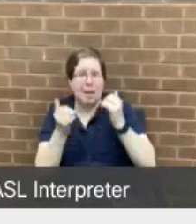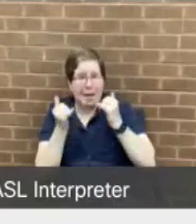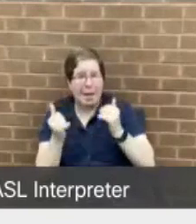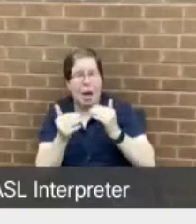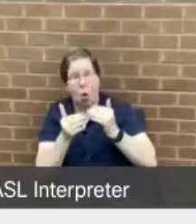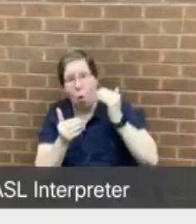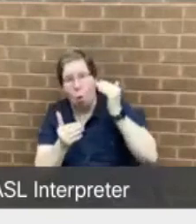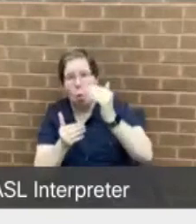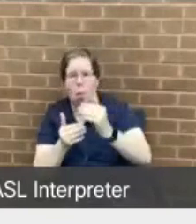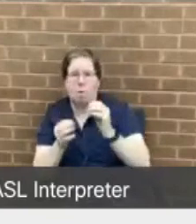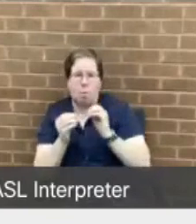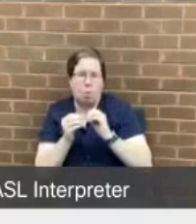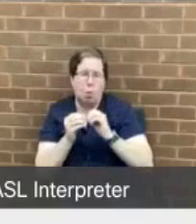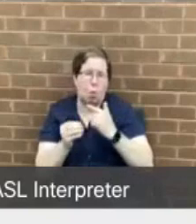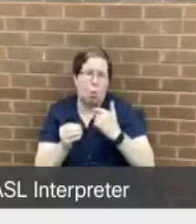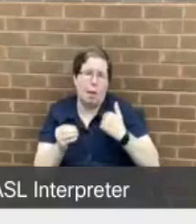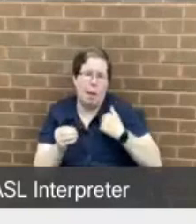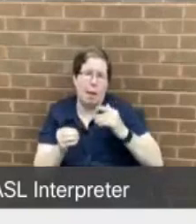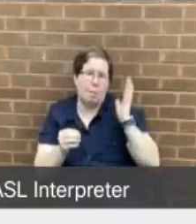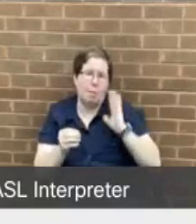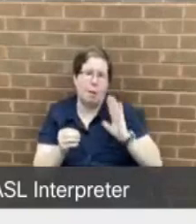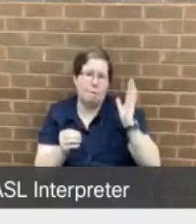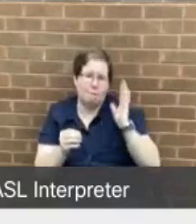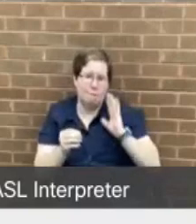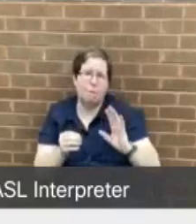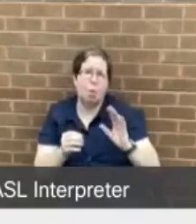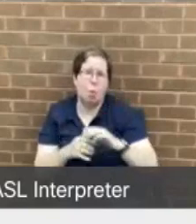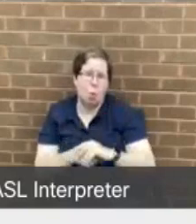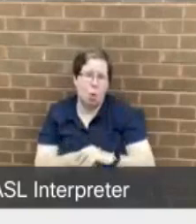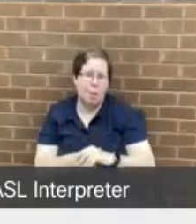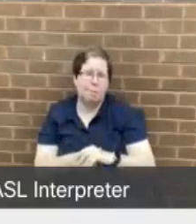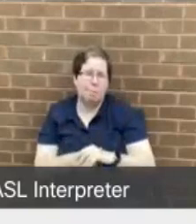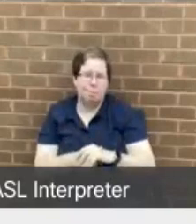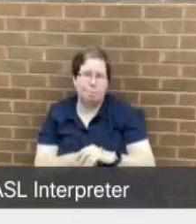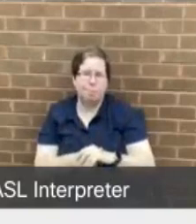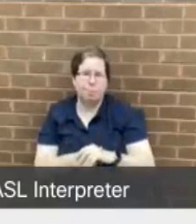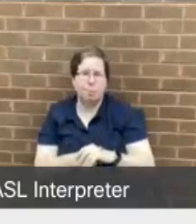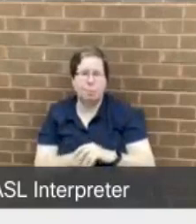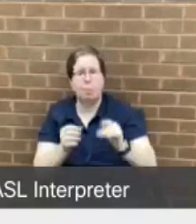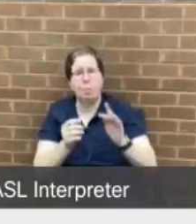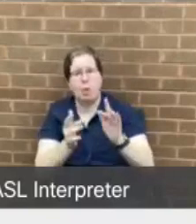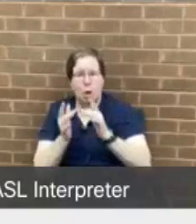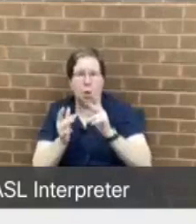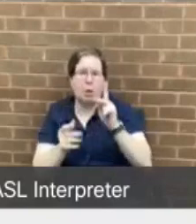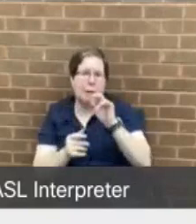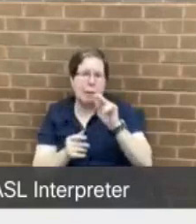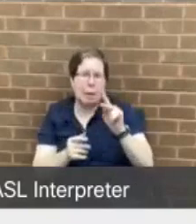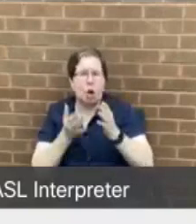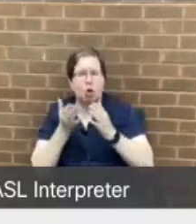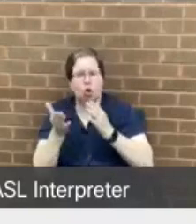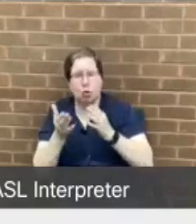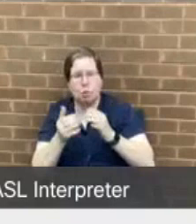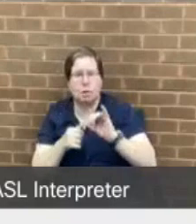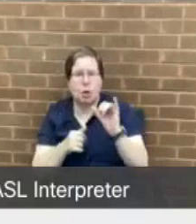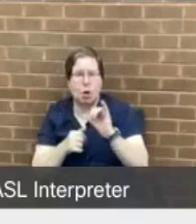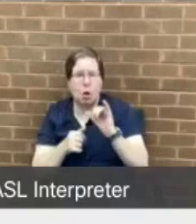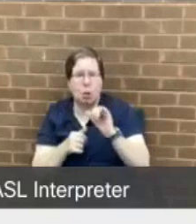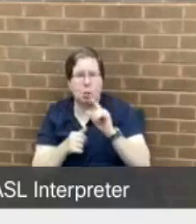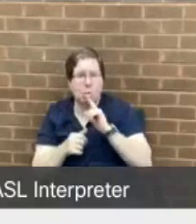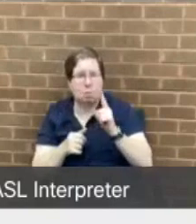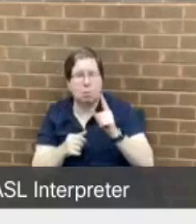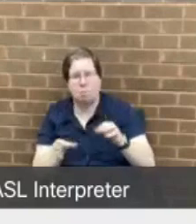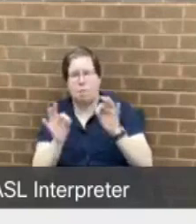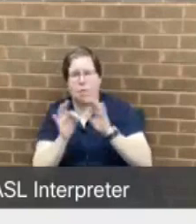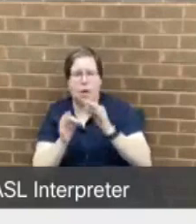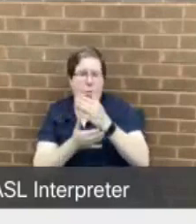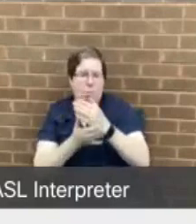the levels that we were customers that we were seeing prior to the pandemic. Online and kiosk services also remain a really vital part